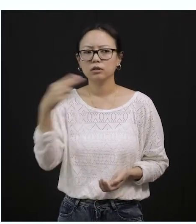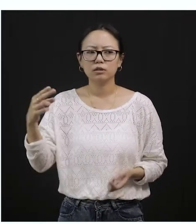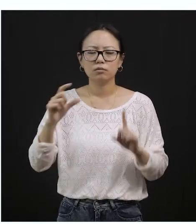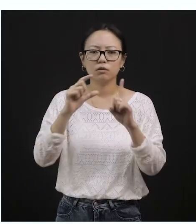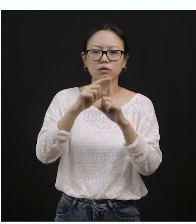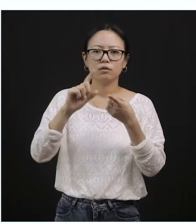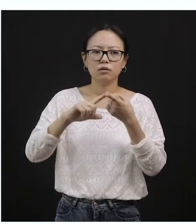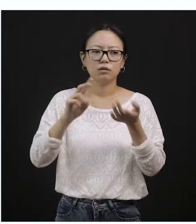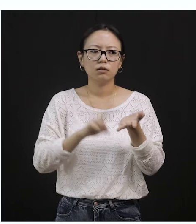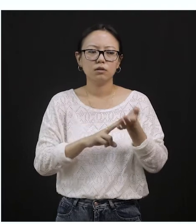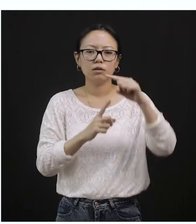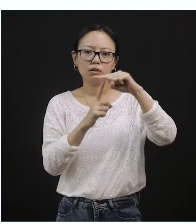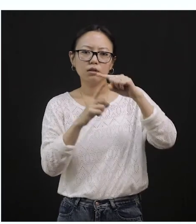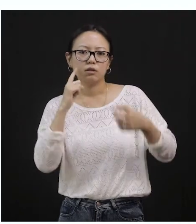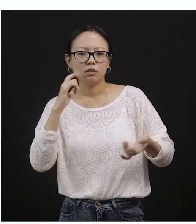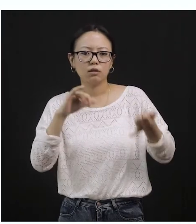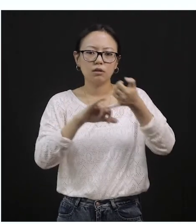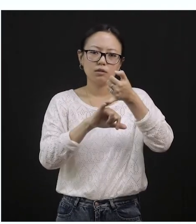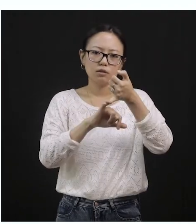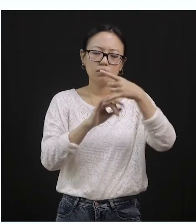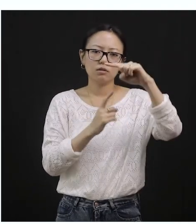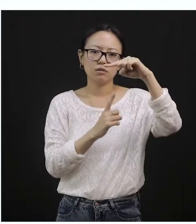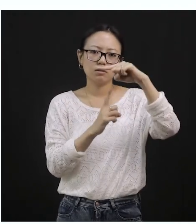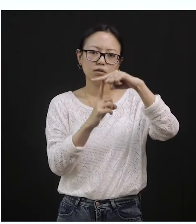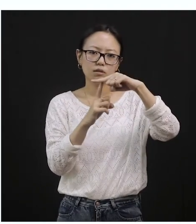Okay, so who is a dentist?